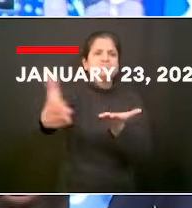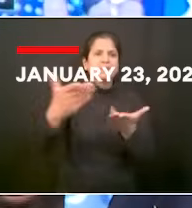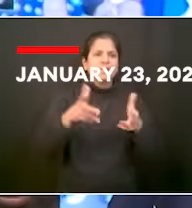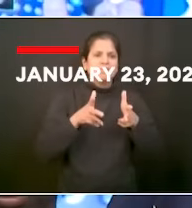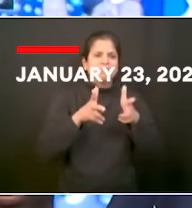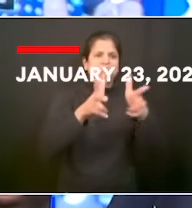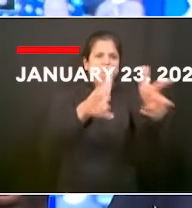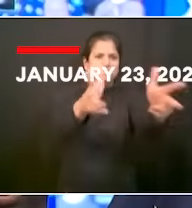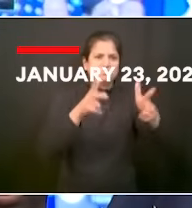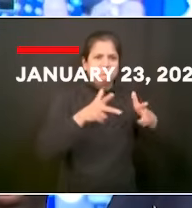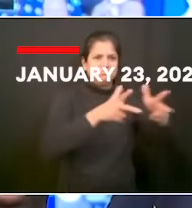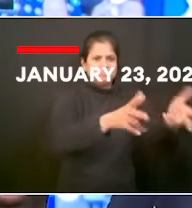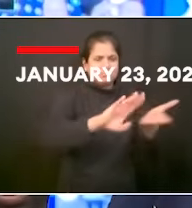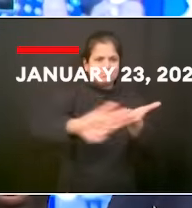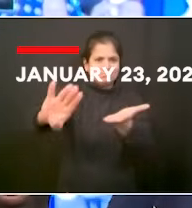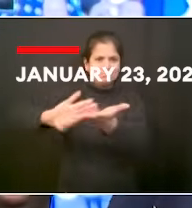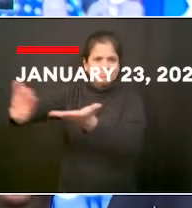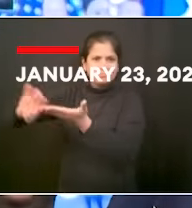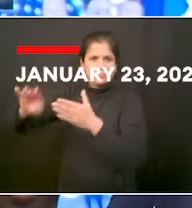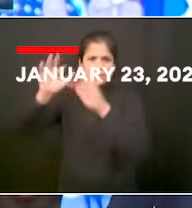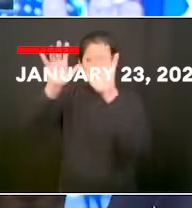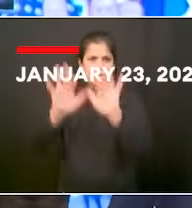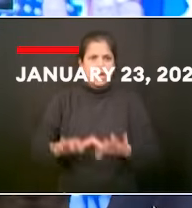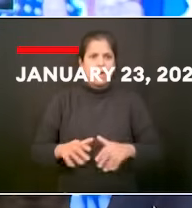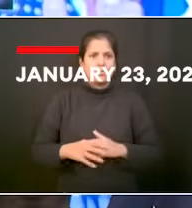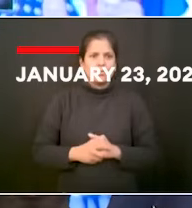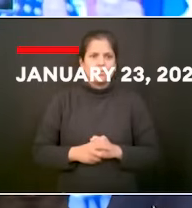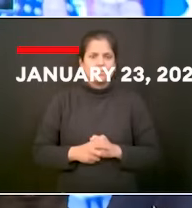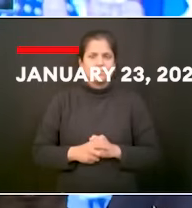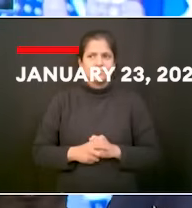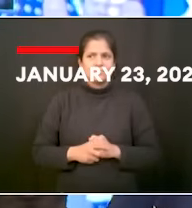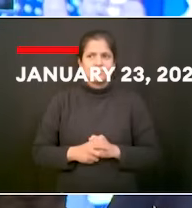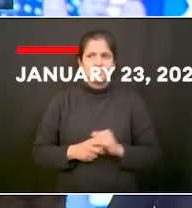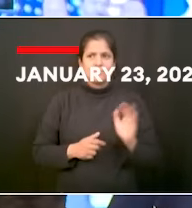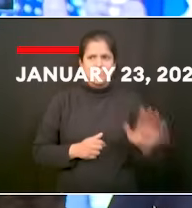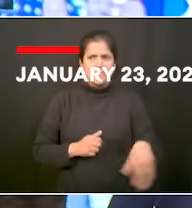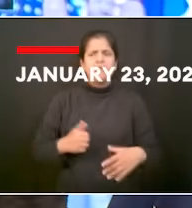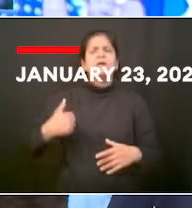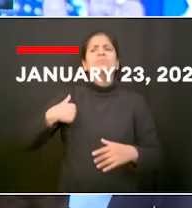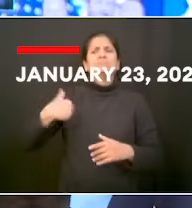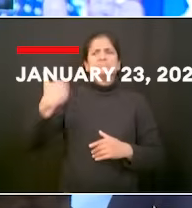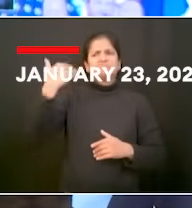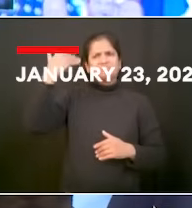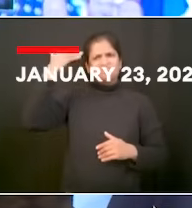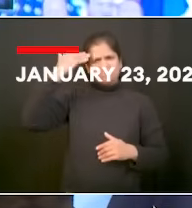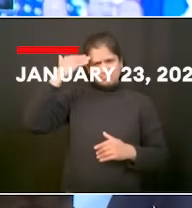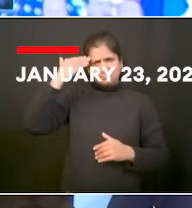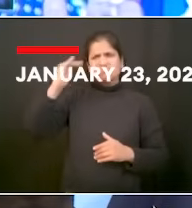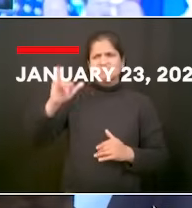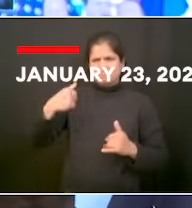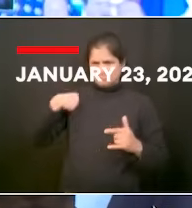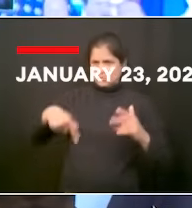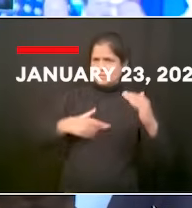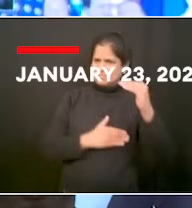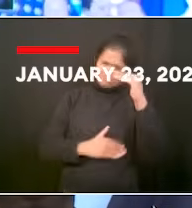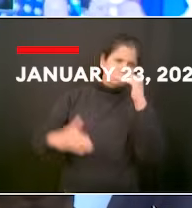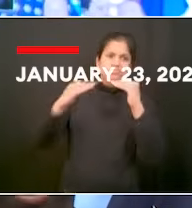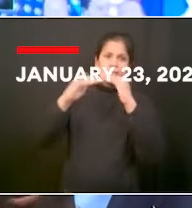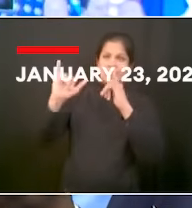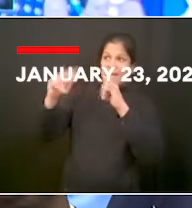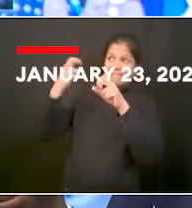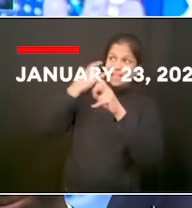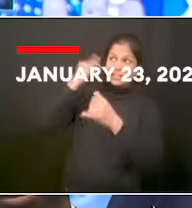snow. I will say that one thing that a number of New Yorkers have shared with me is we seem to have large snowstorms every 10 years. It was 96, it